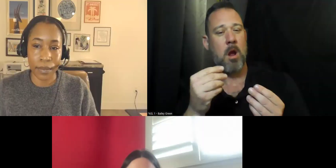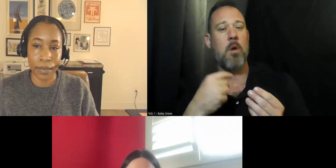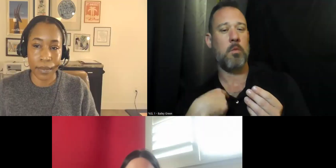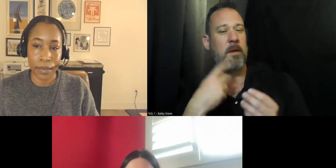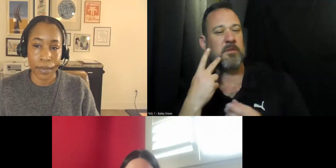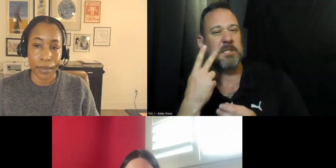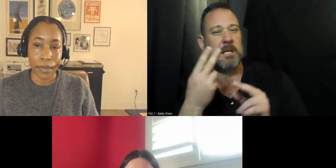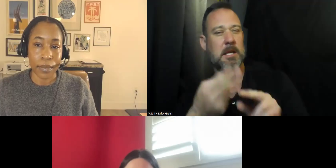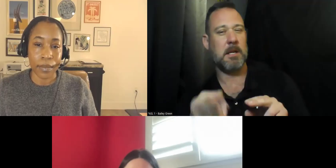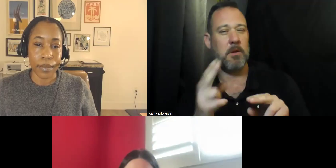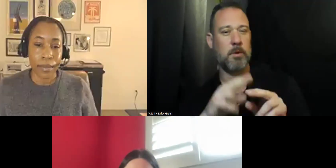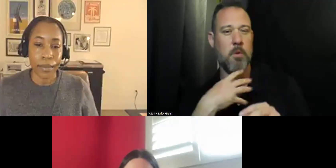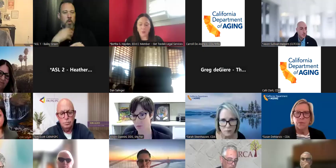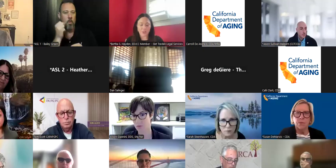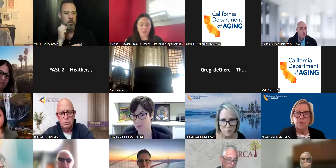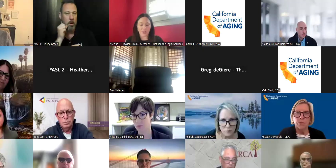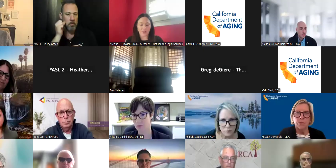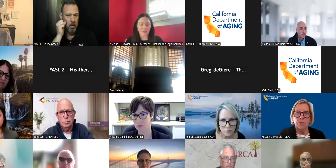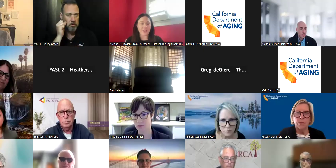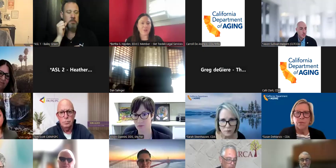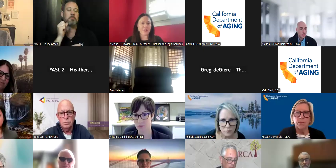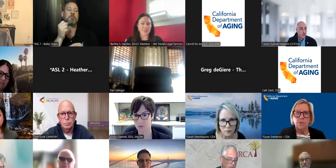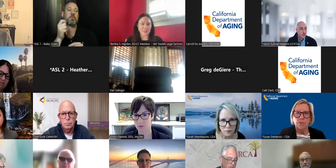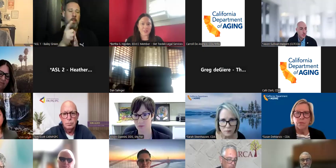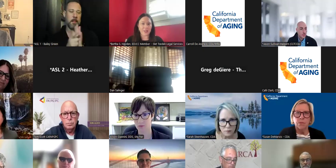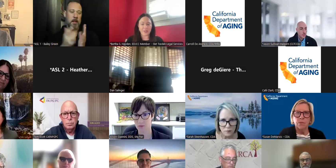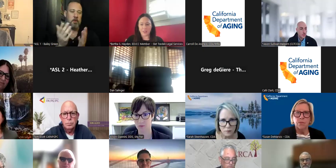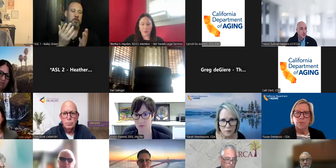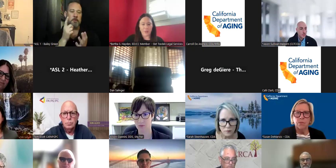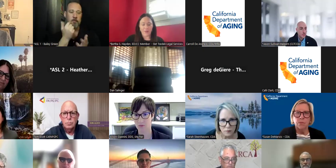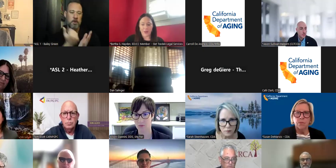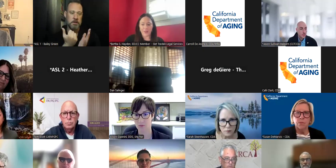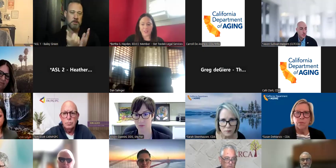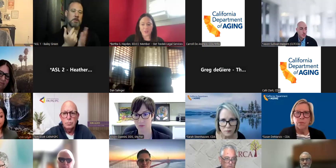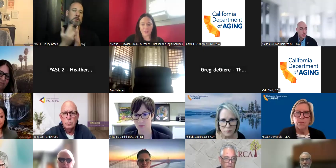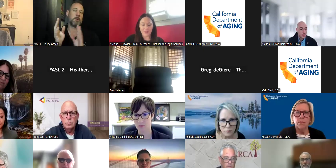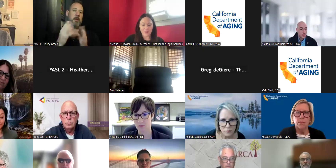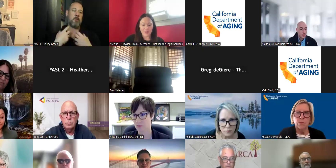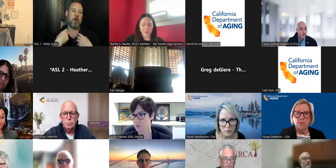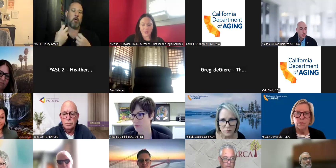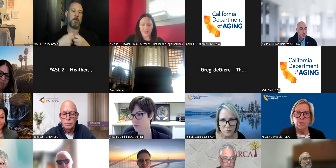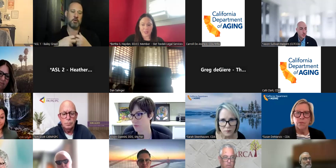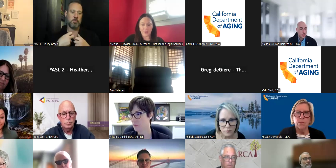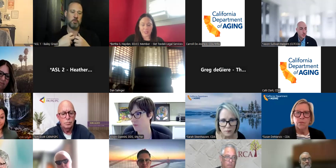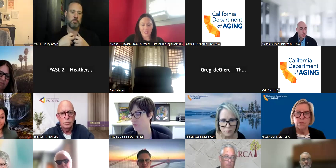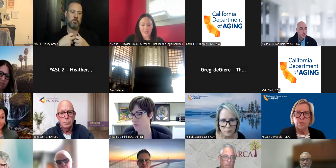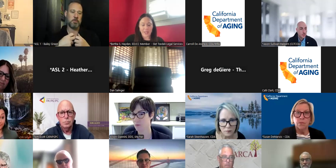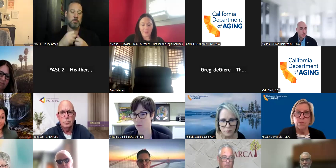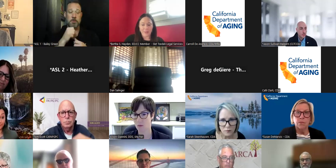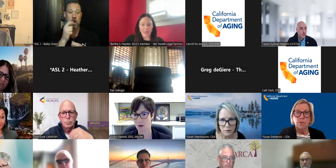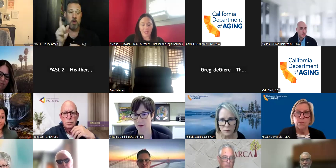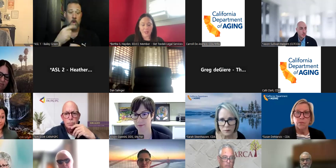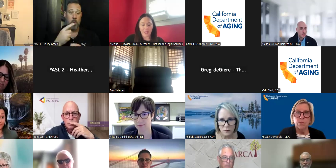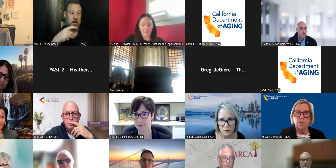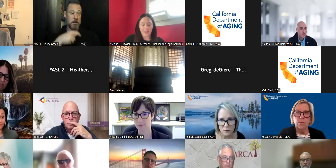the increase in older adults who we turn to legal services for assistance and are dealing with behavioral health issues. This work is not only